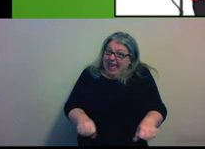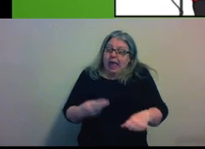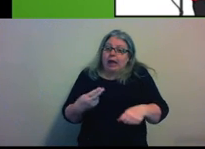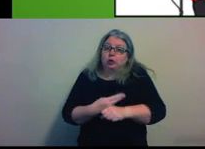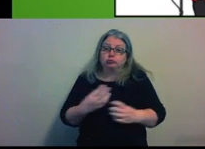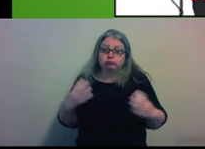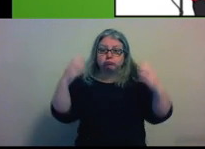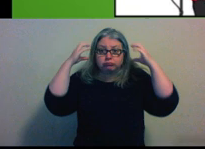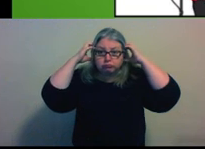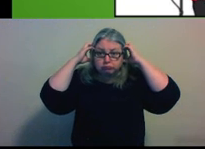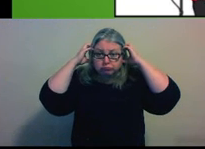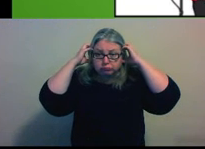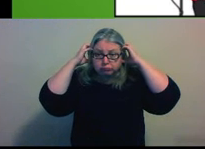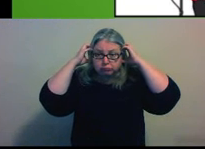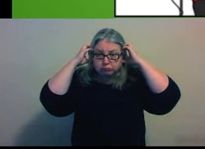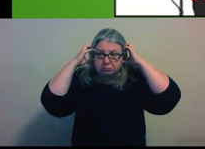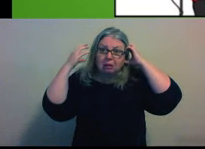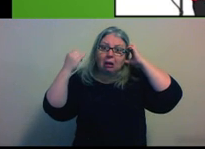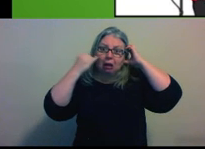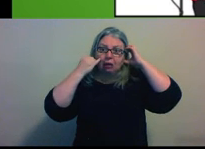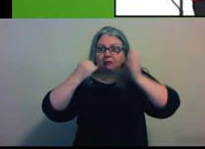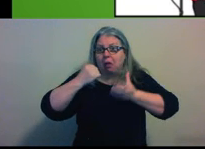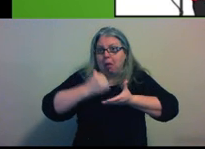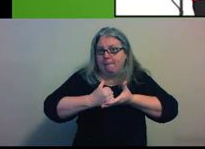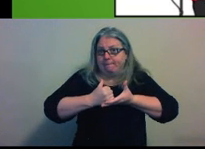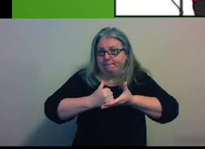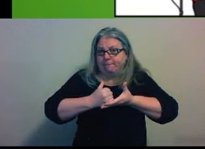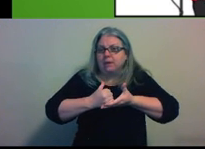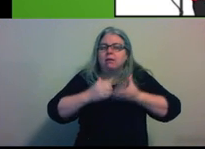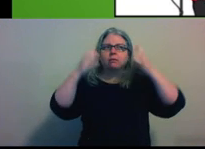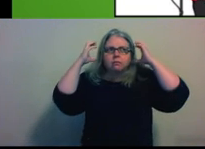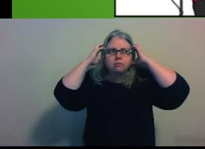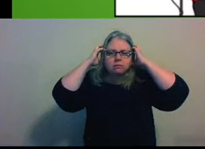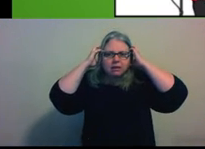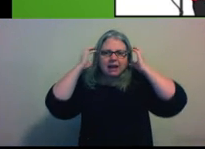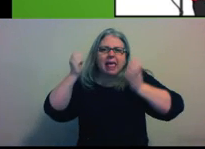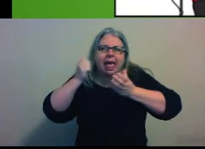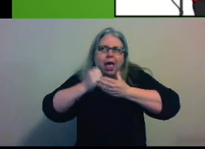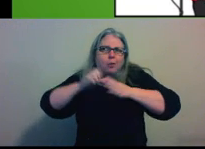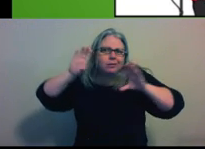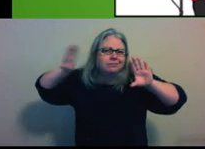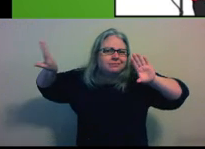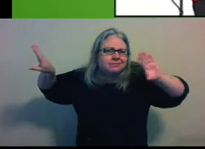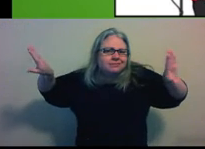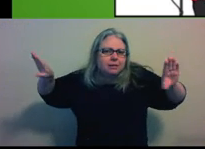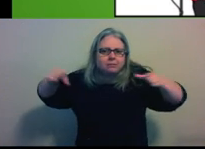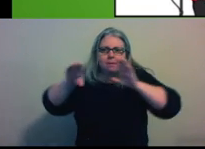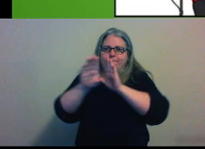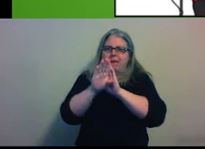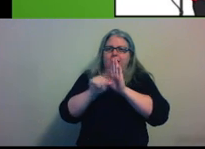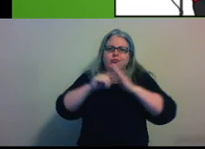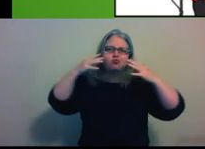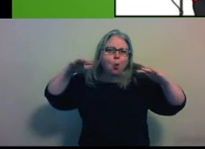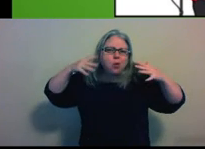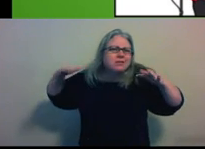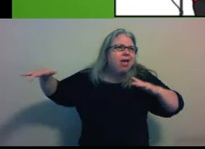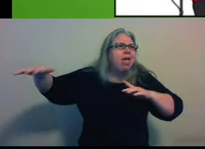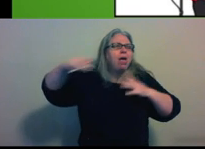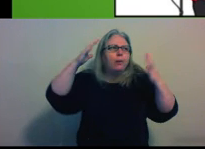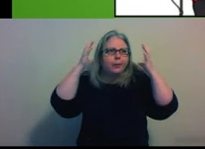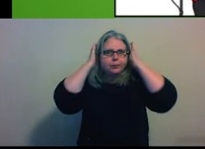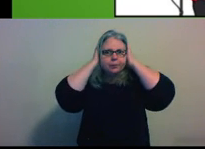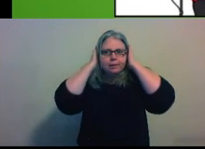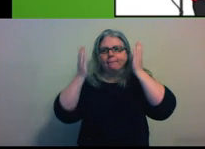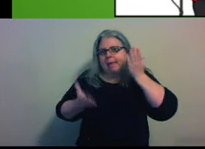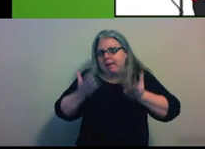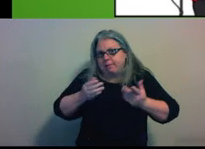always have some headphones if you have them. That way you're able to really listen to what is happening and it'll help you not be as distracted